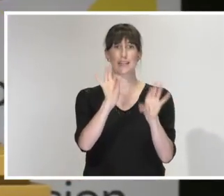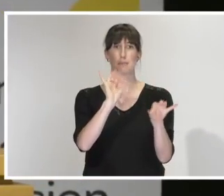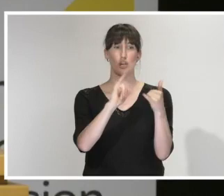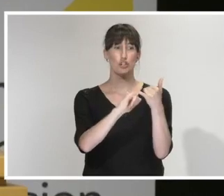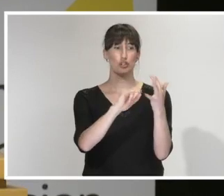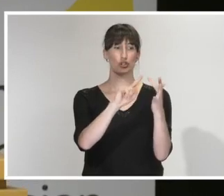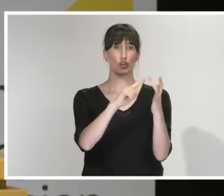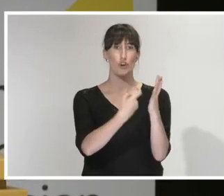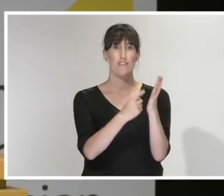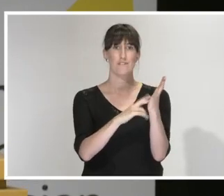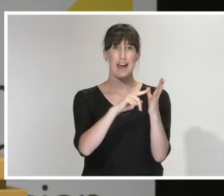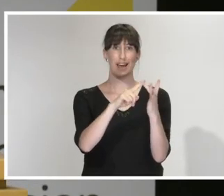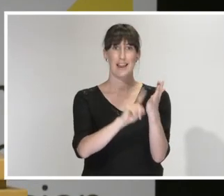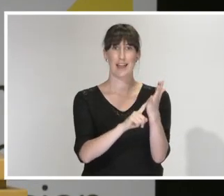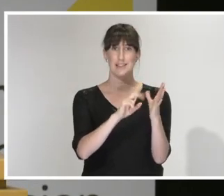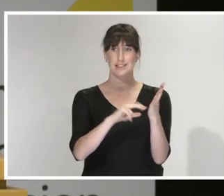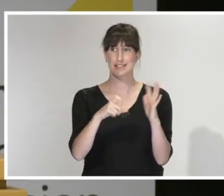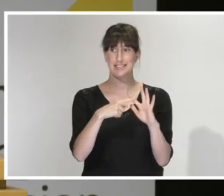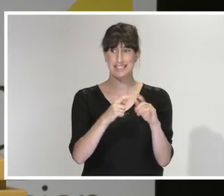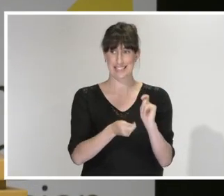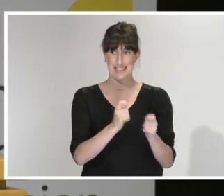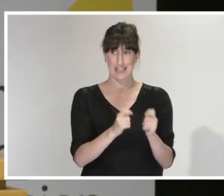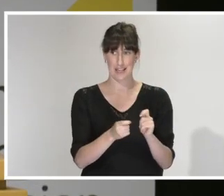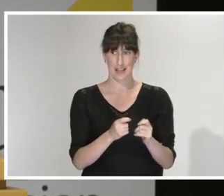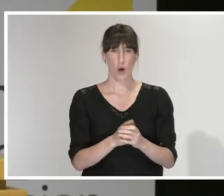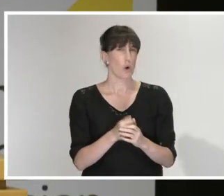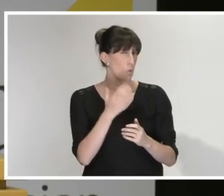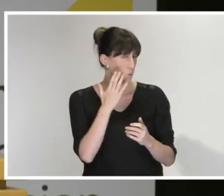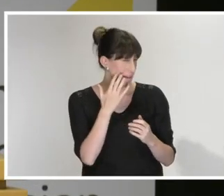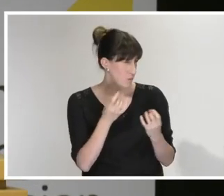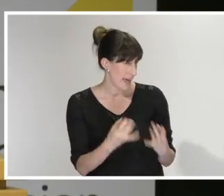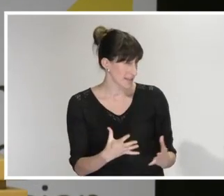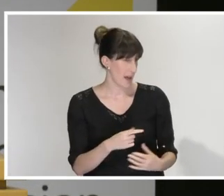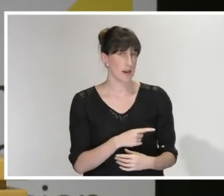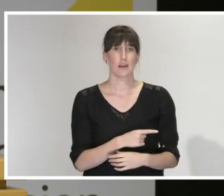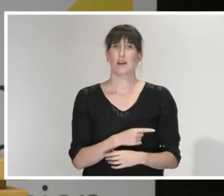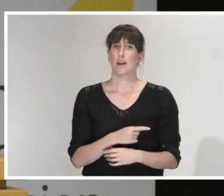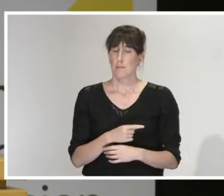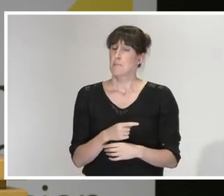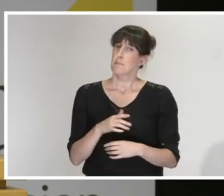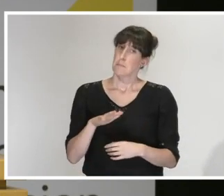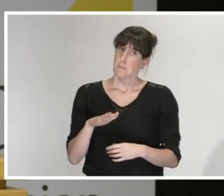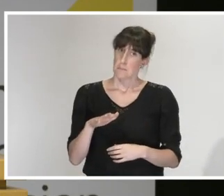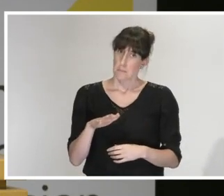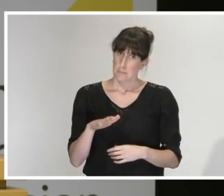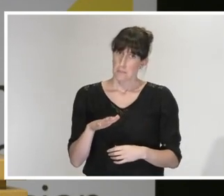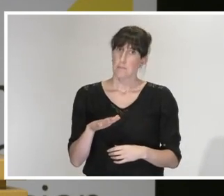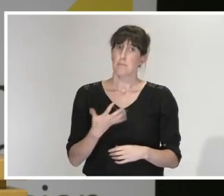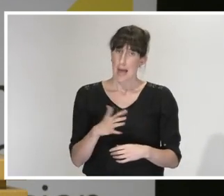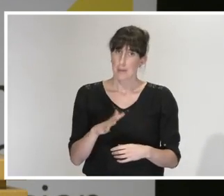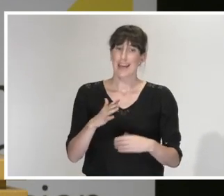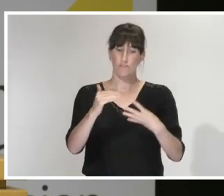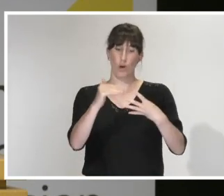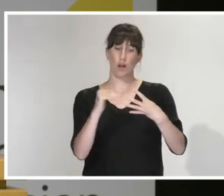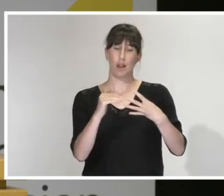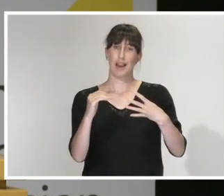used as part of a broader range of surveillance measures, and it may not be now, it may be that it is used as we go into levels